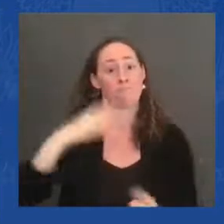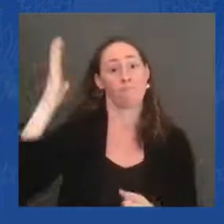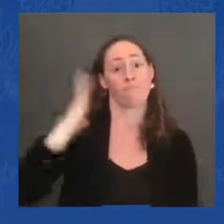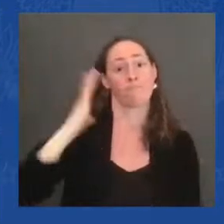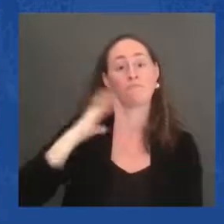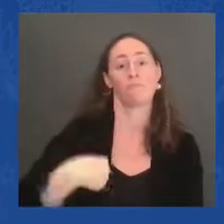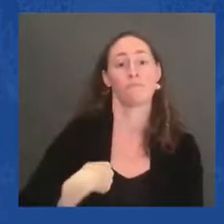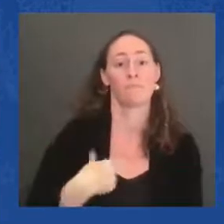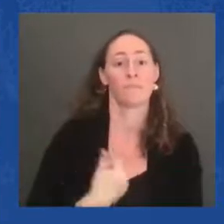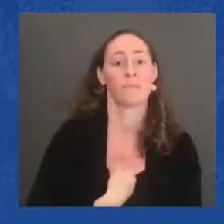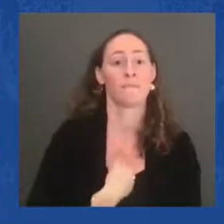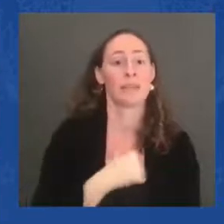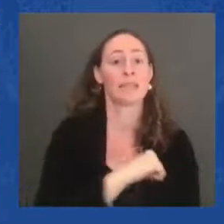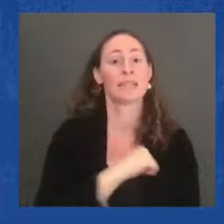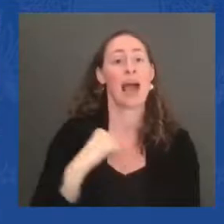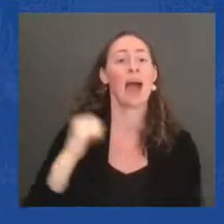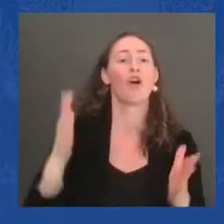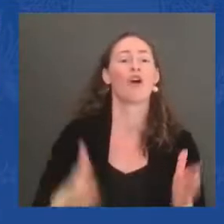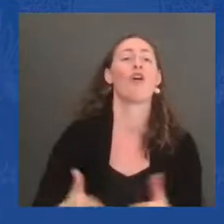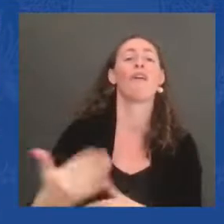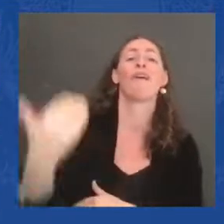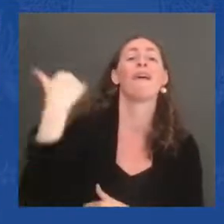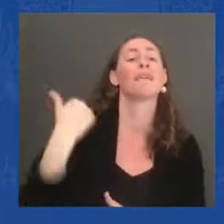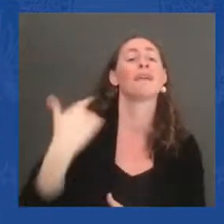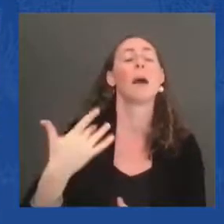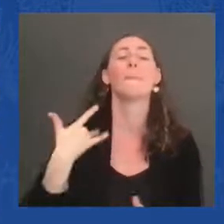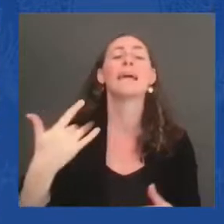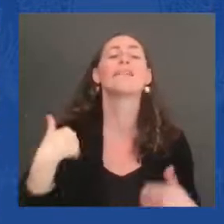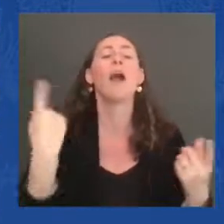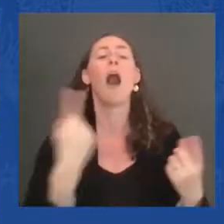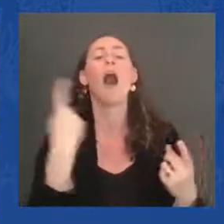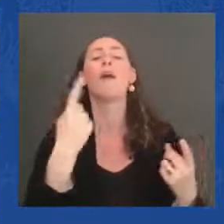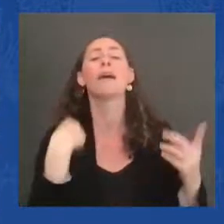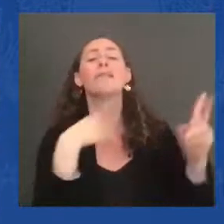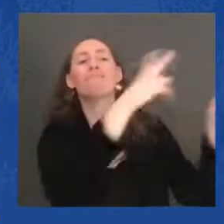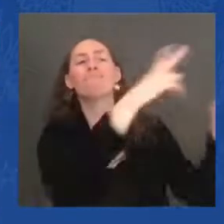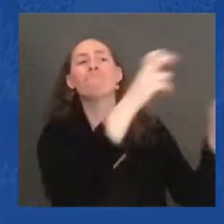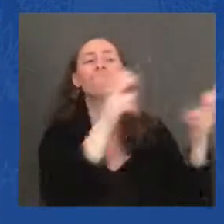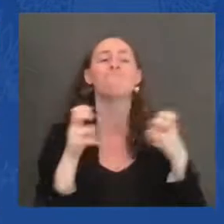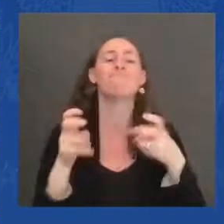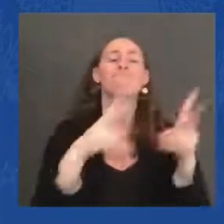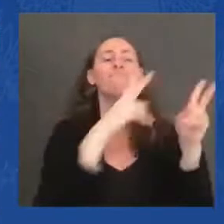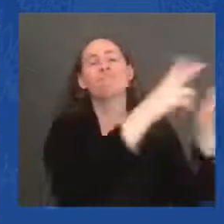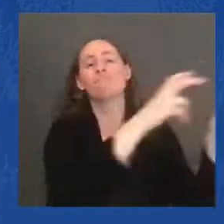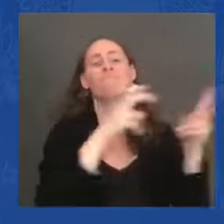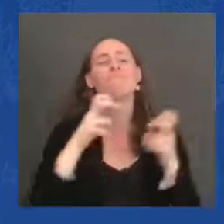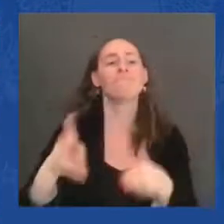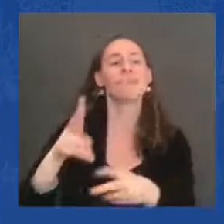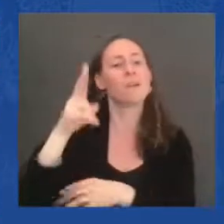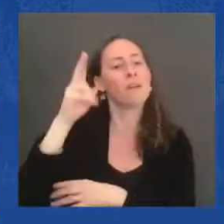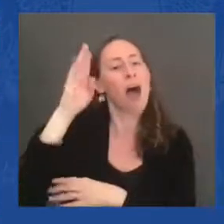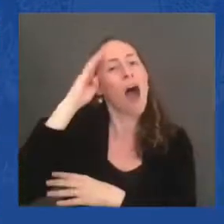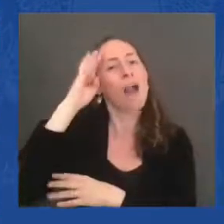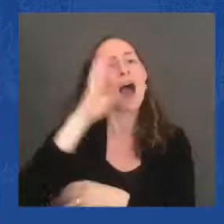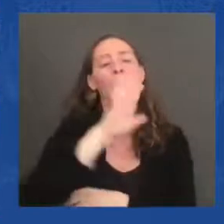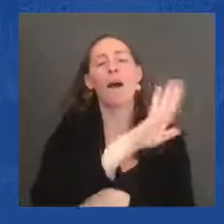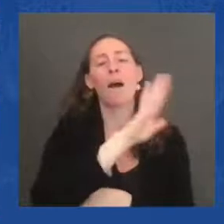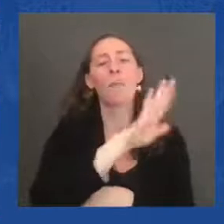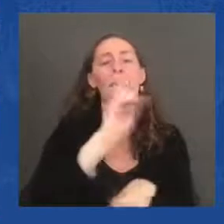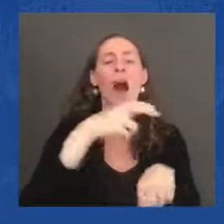And I think they thought I was doing it because I was Irish, but I did it because they're the best poets.